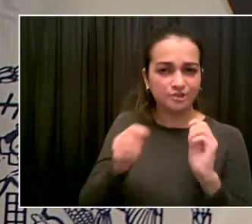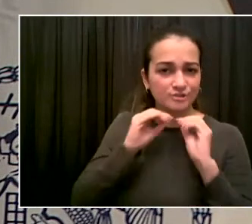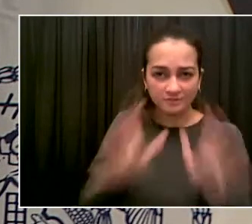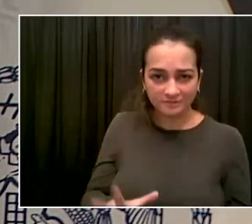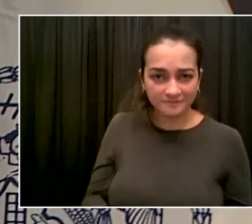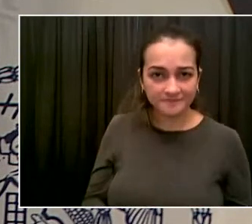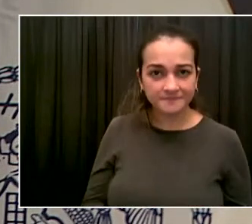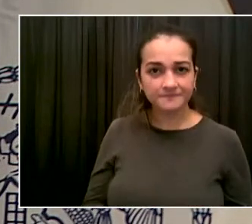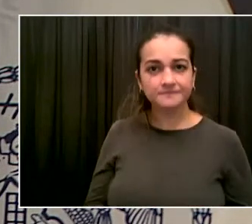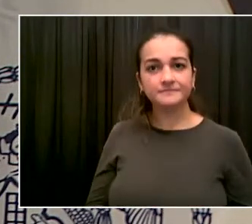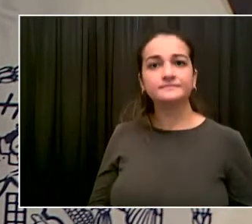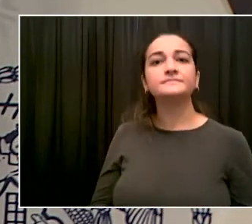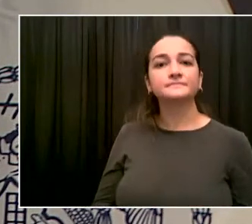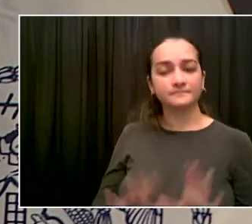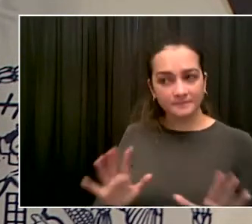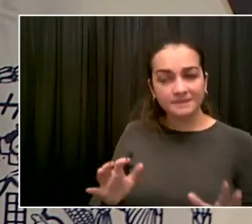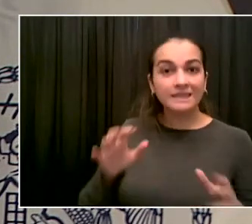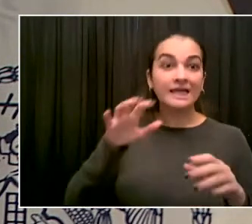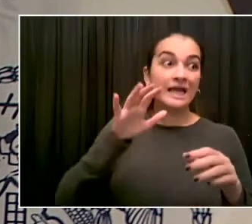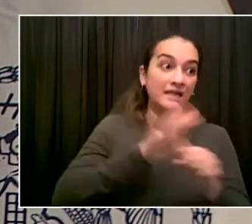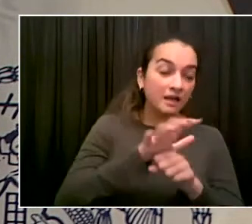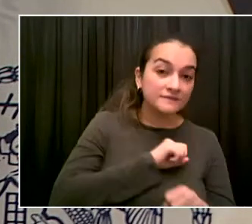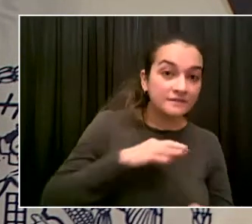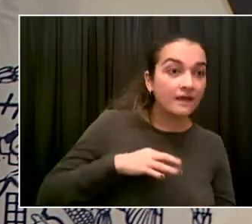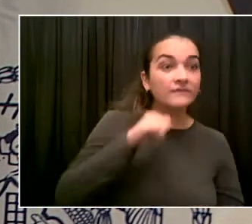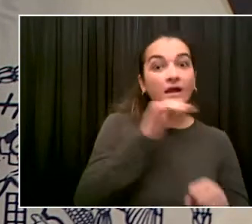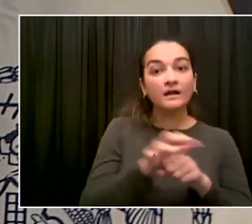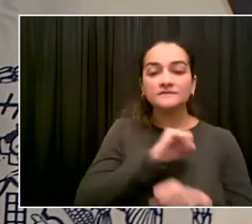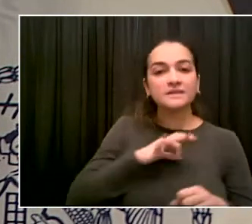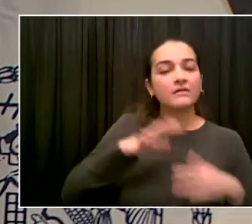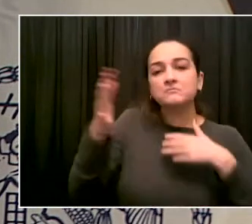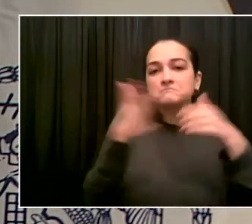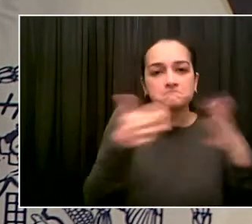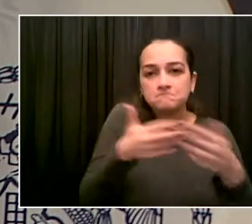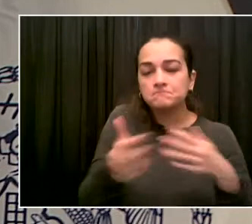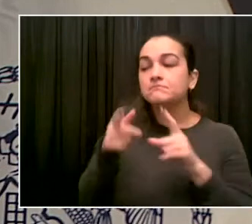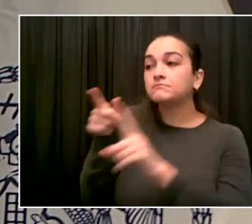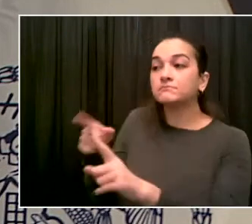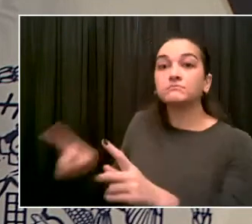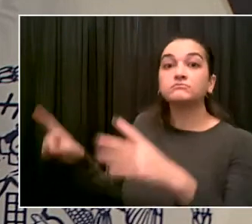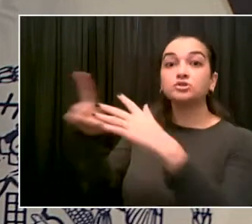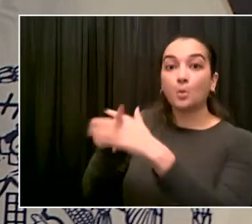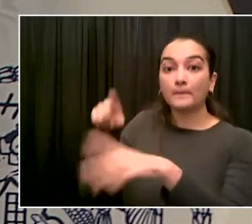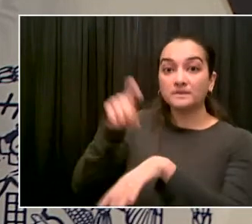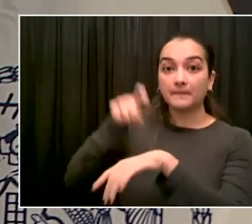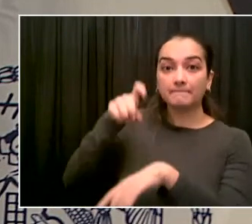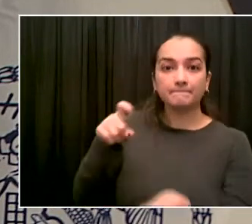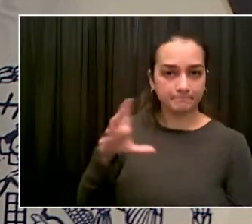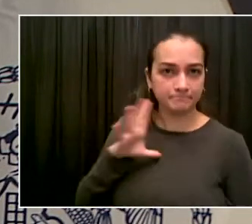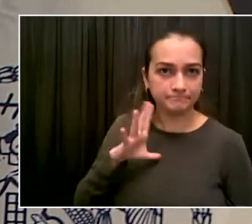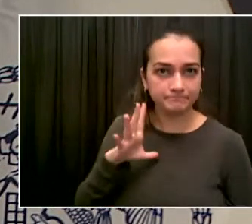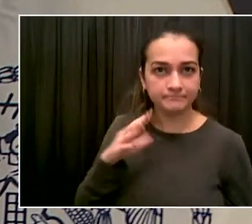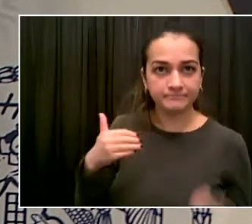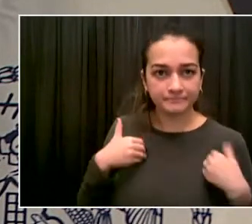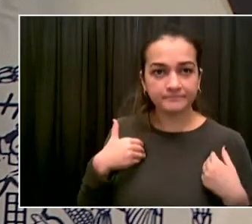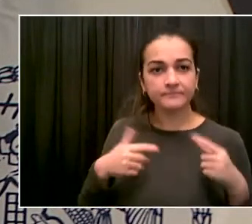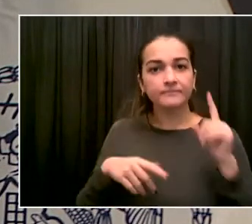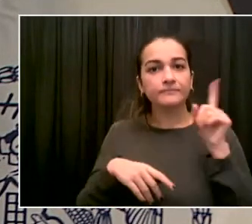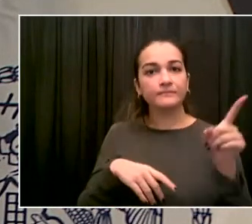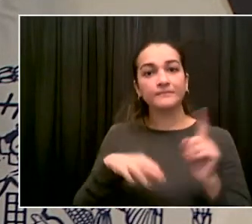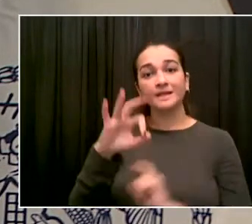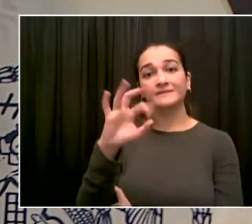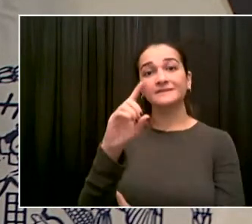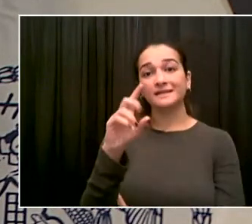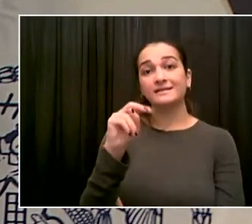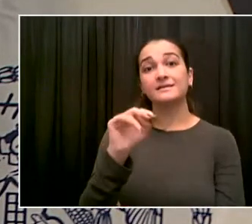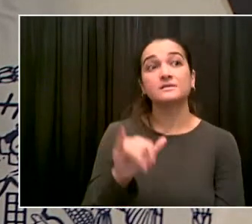very ample resources. In fact, there's redundancy built in. And that's the bottom line. That's why we want to emphasize to people, the service is